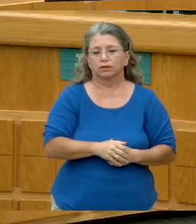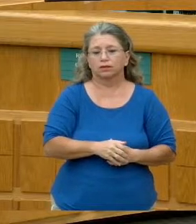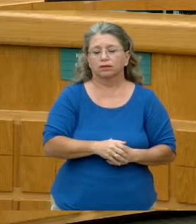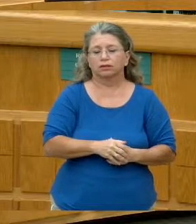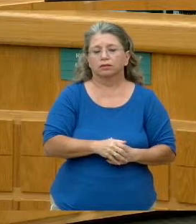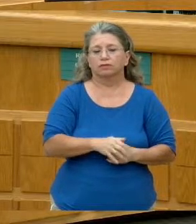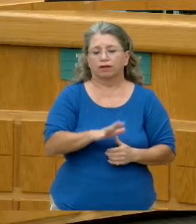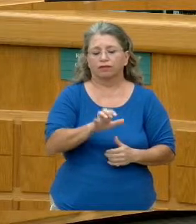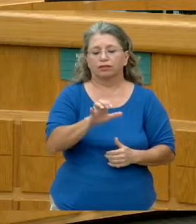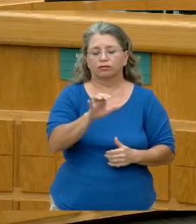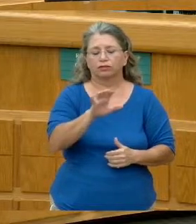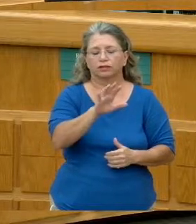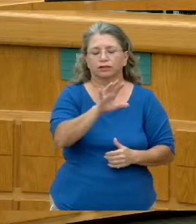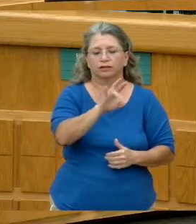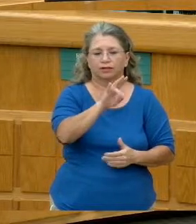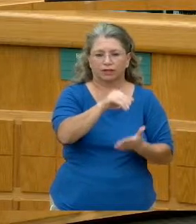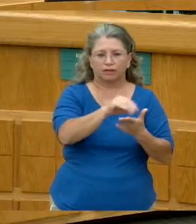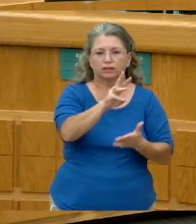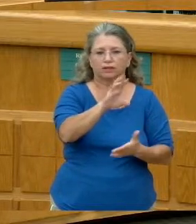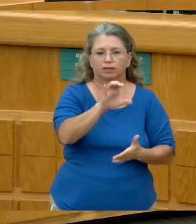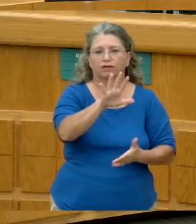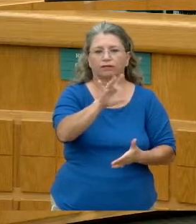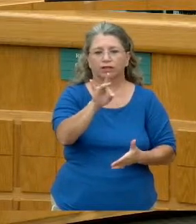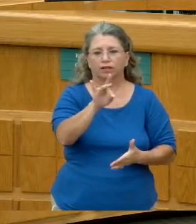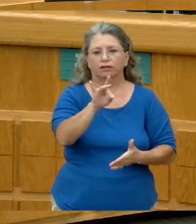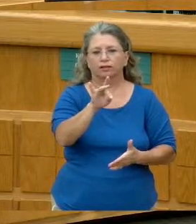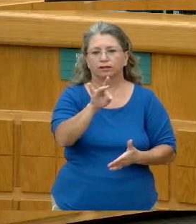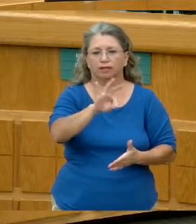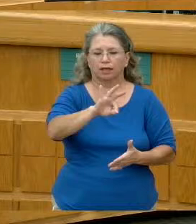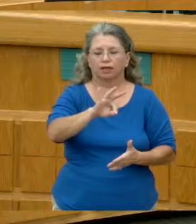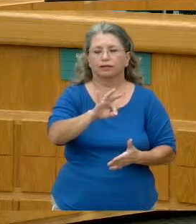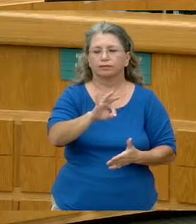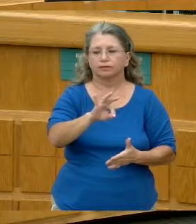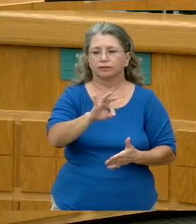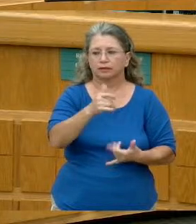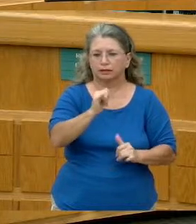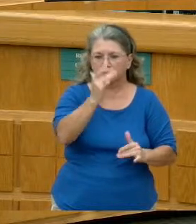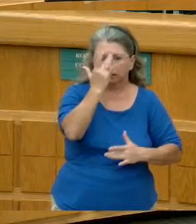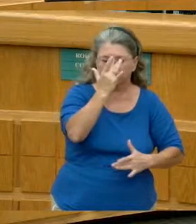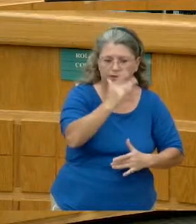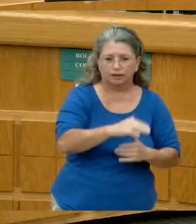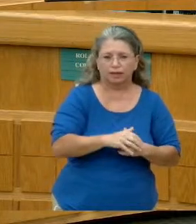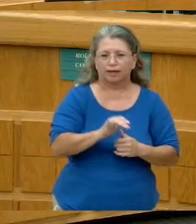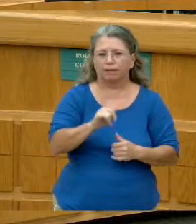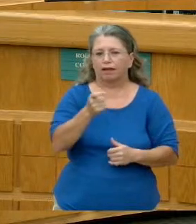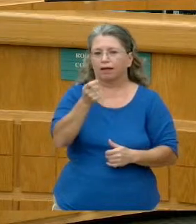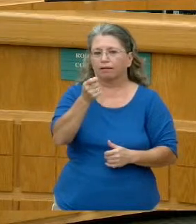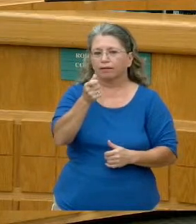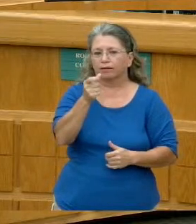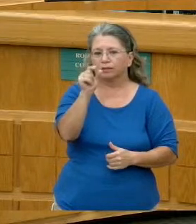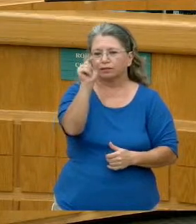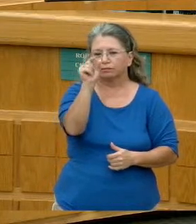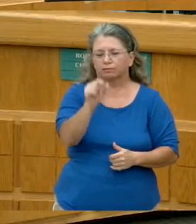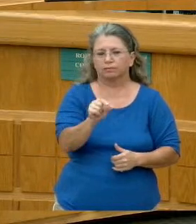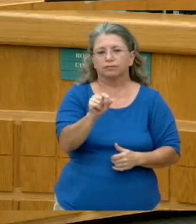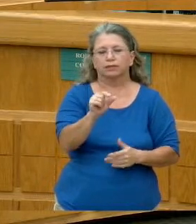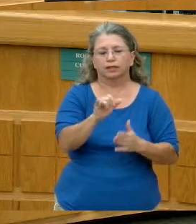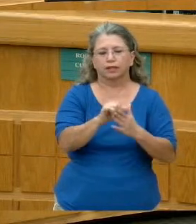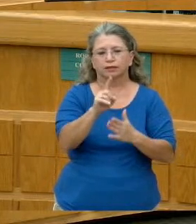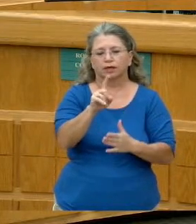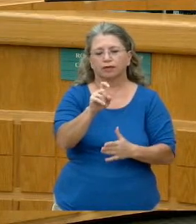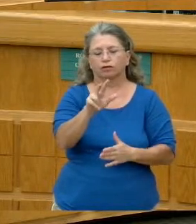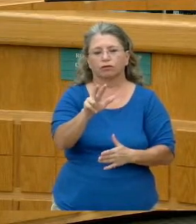cases. And this number right here is that yellow slice, the number of deaths is at 103. We'll go over